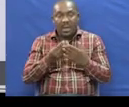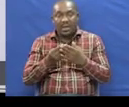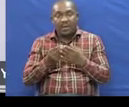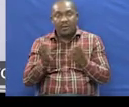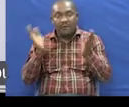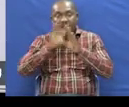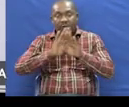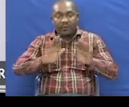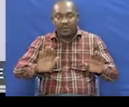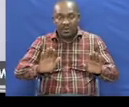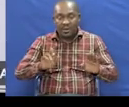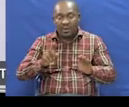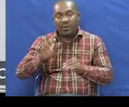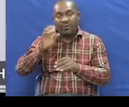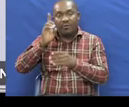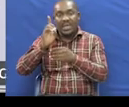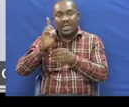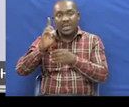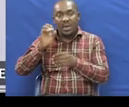and full-filled